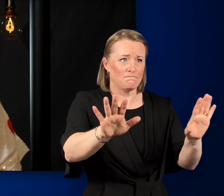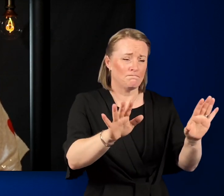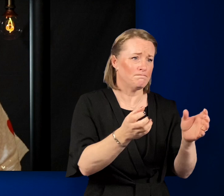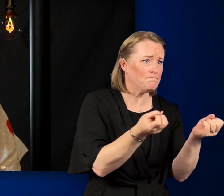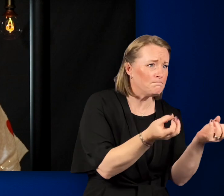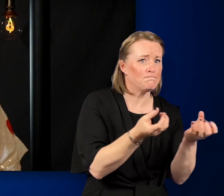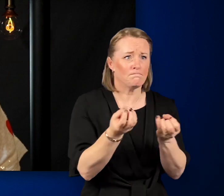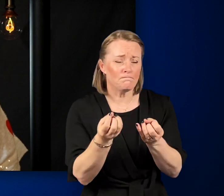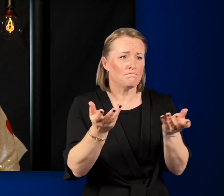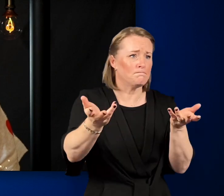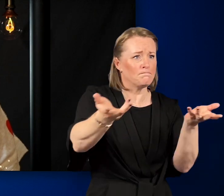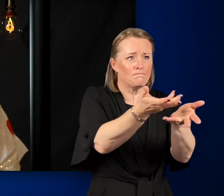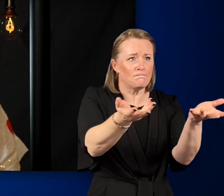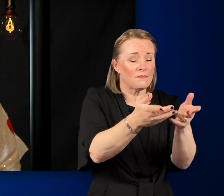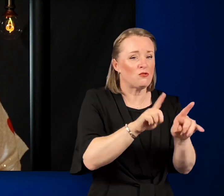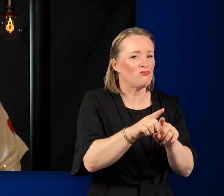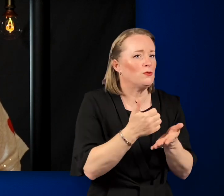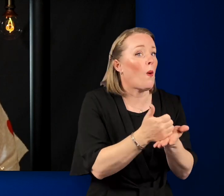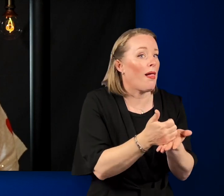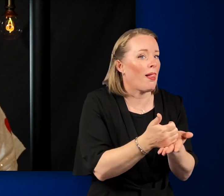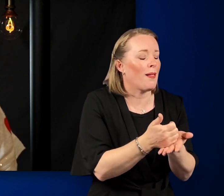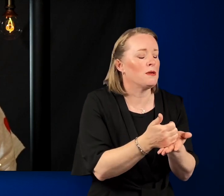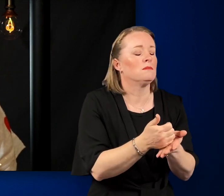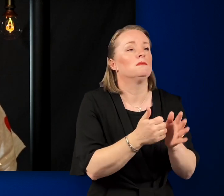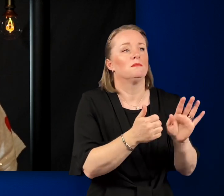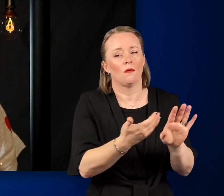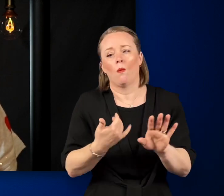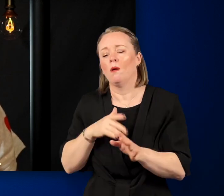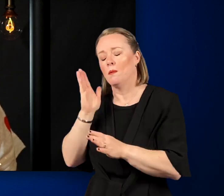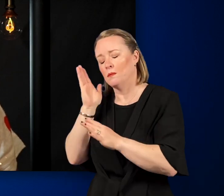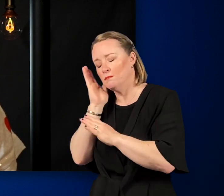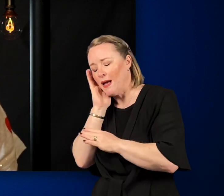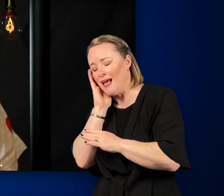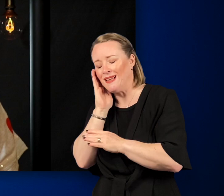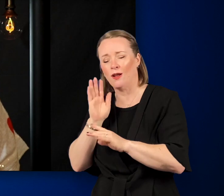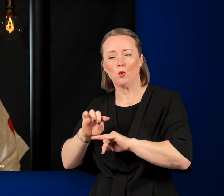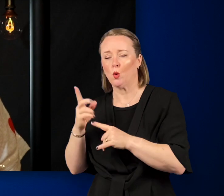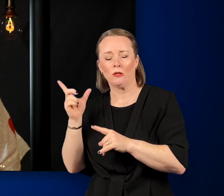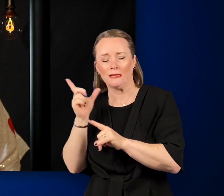tried to find some solutions and offer some help. But when I went to bed that night, I was really